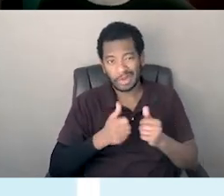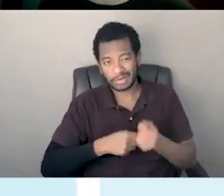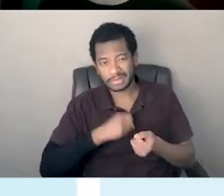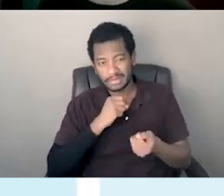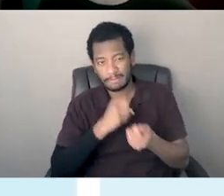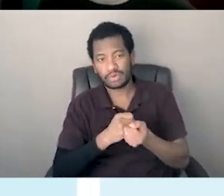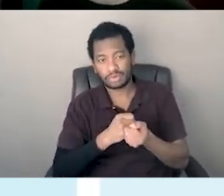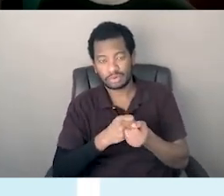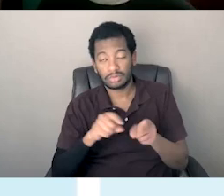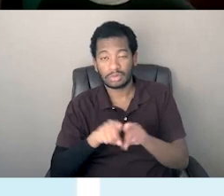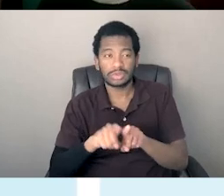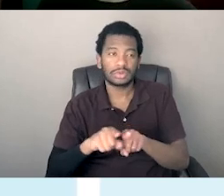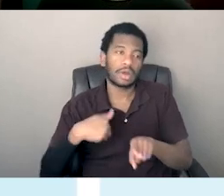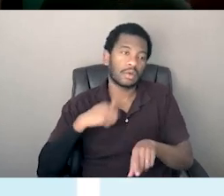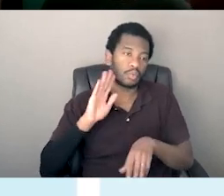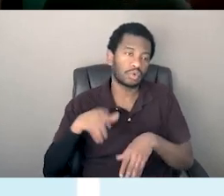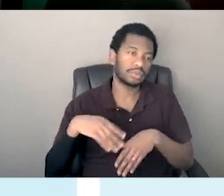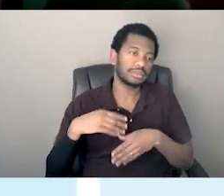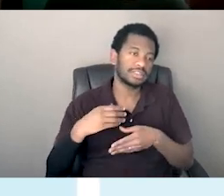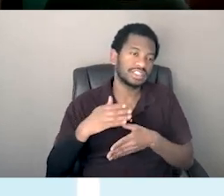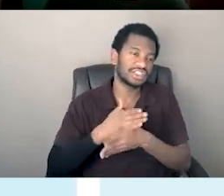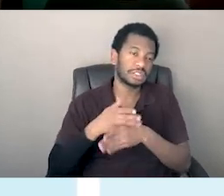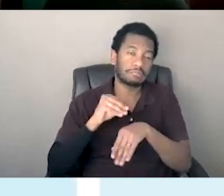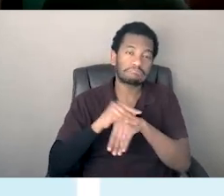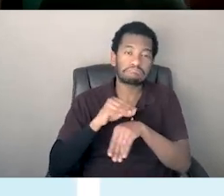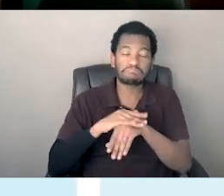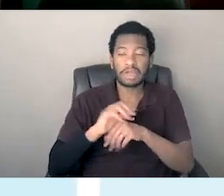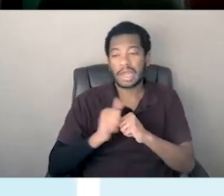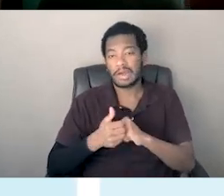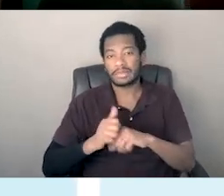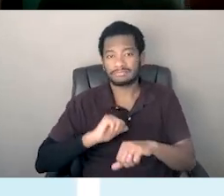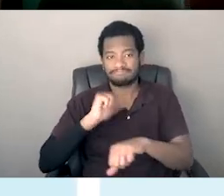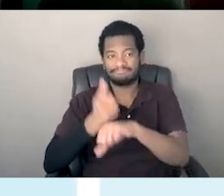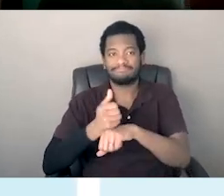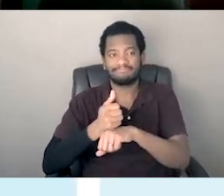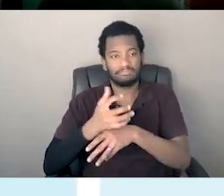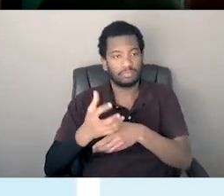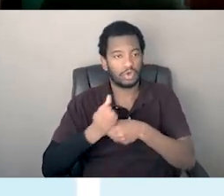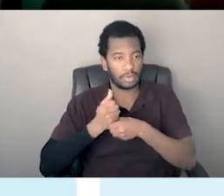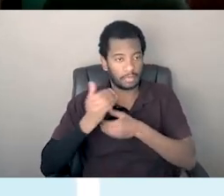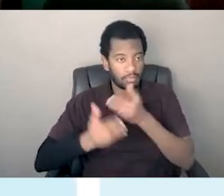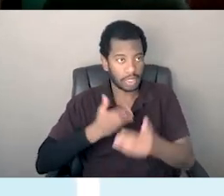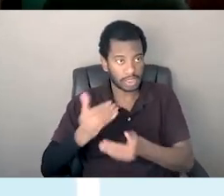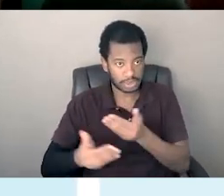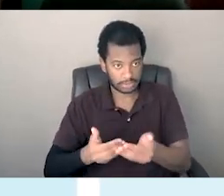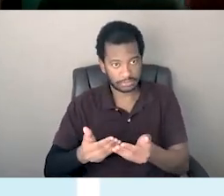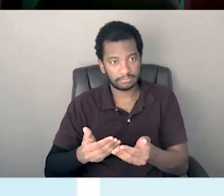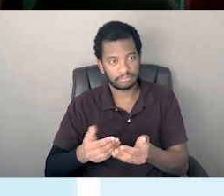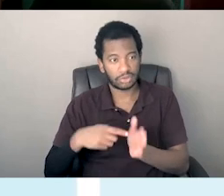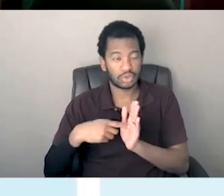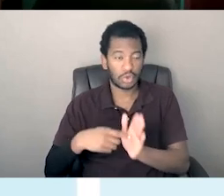some of the other guidance in the toolkit around how to set up the procurement processes and give you a glimpse of what's in the